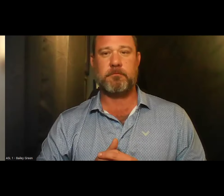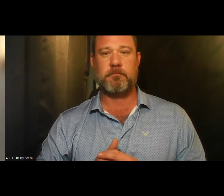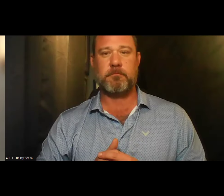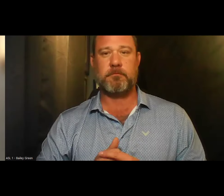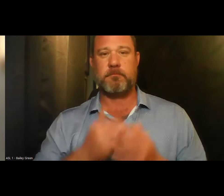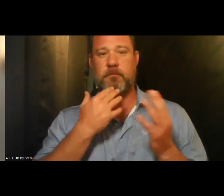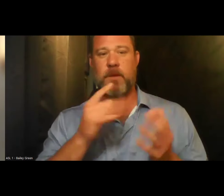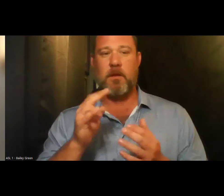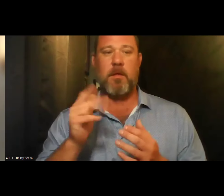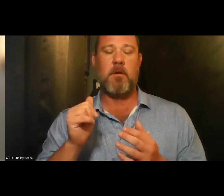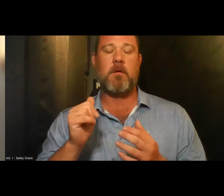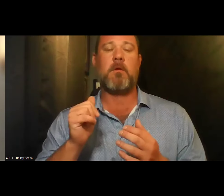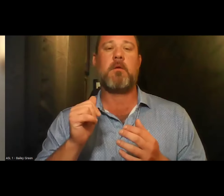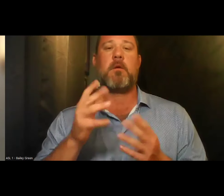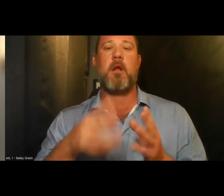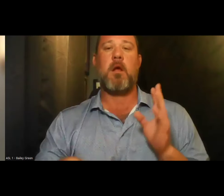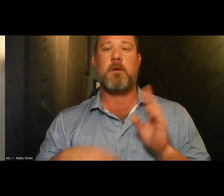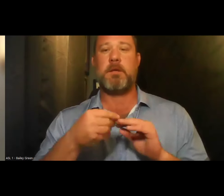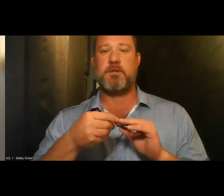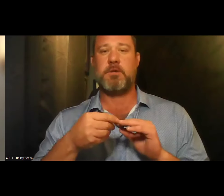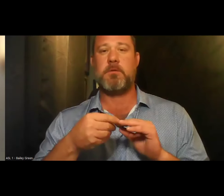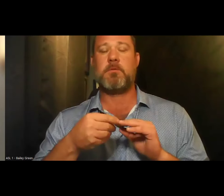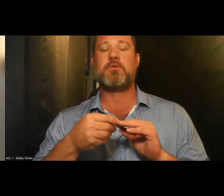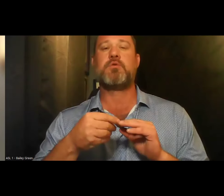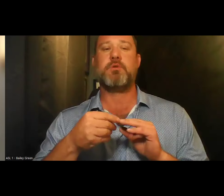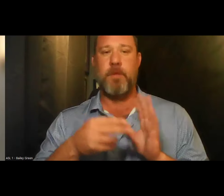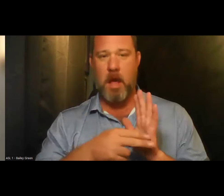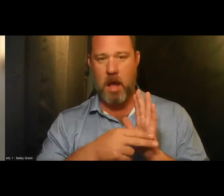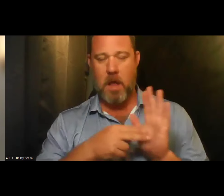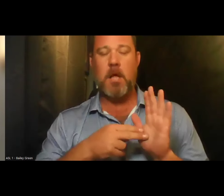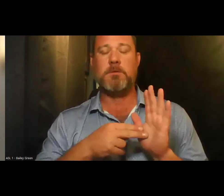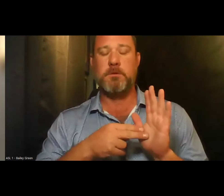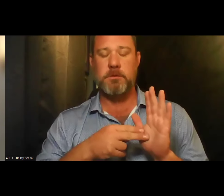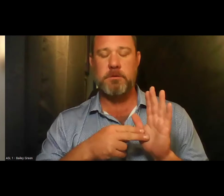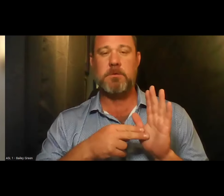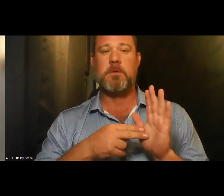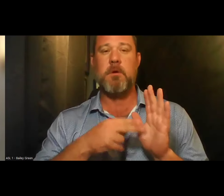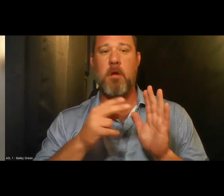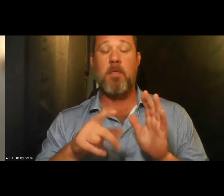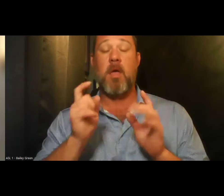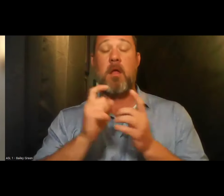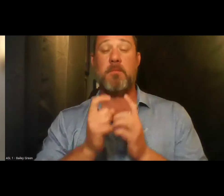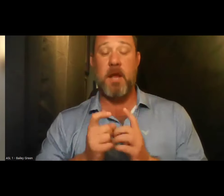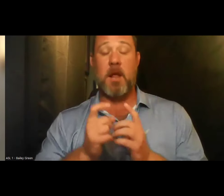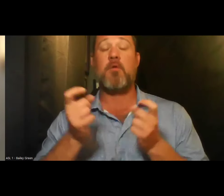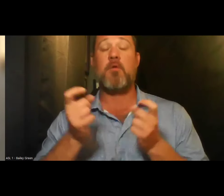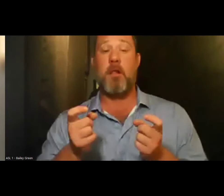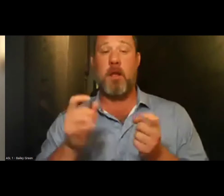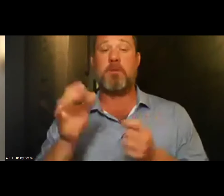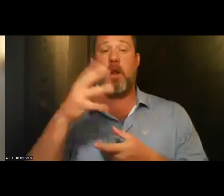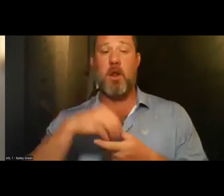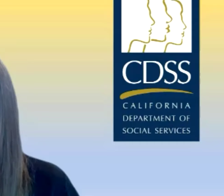Thank you, Thea. In addition to the key highlights we've discussed, the updated regulations also